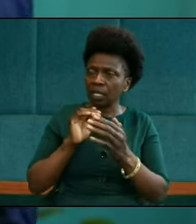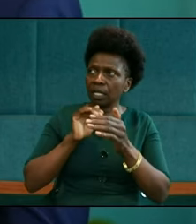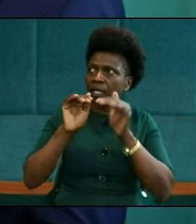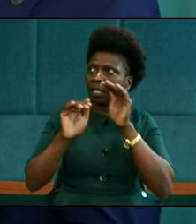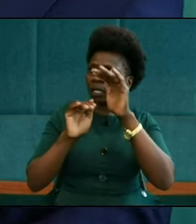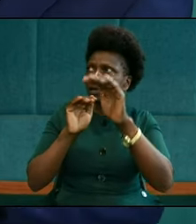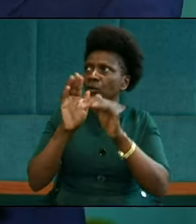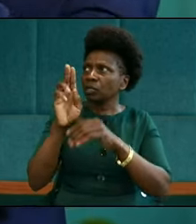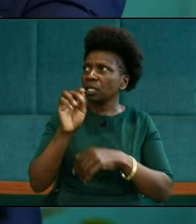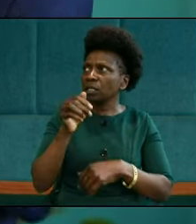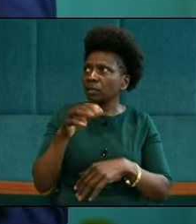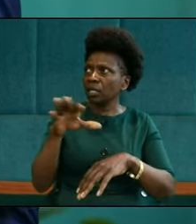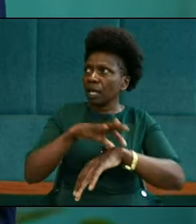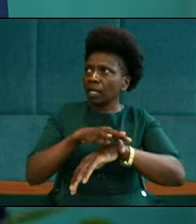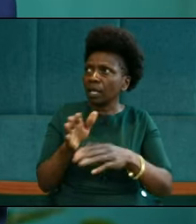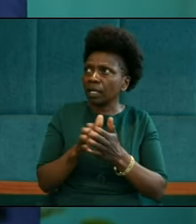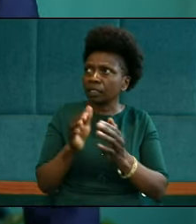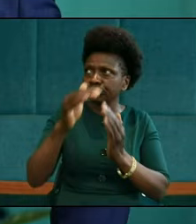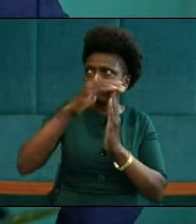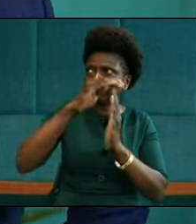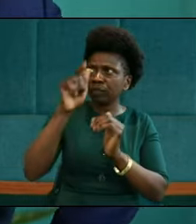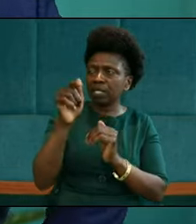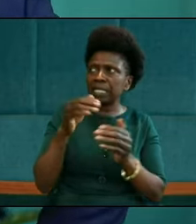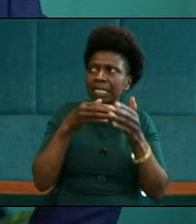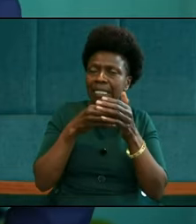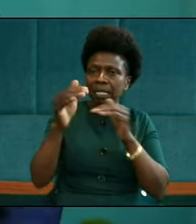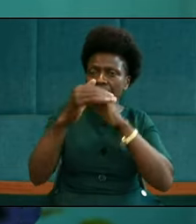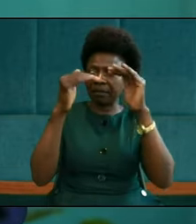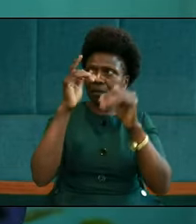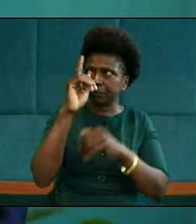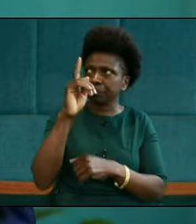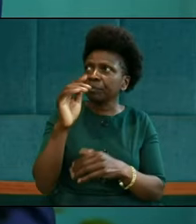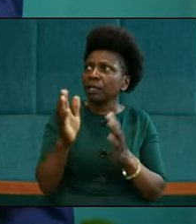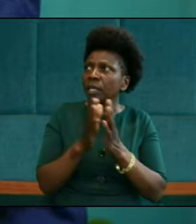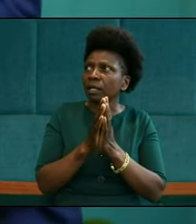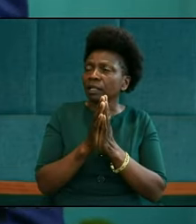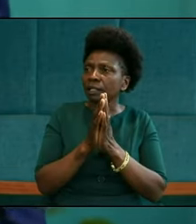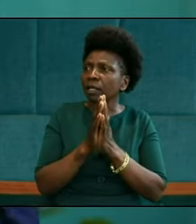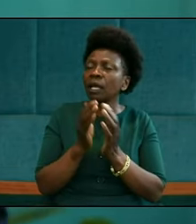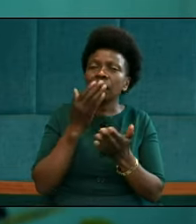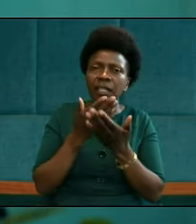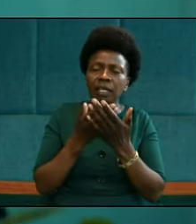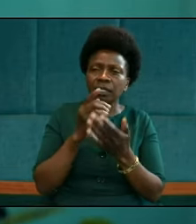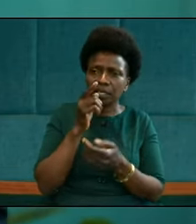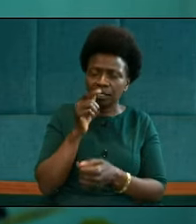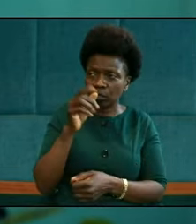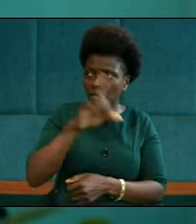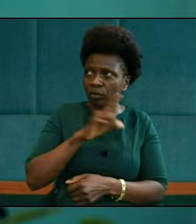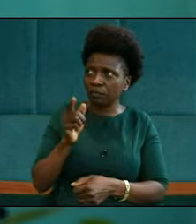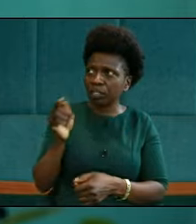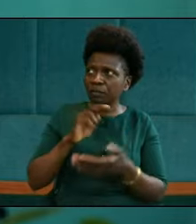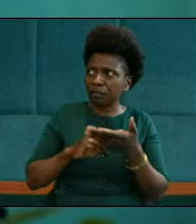earth, and the top of it reached the heaven. I thank God for this ladder.